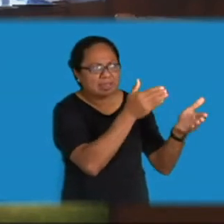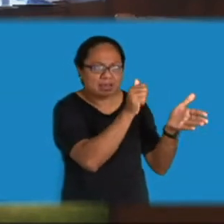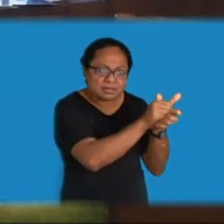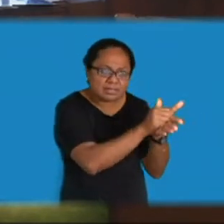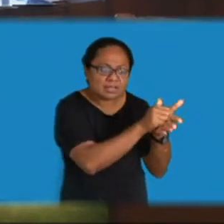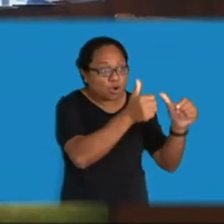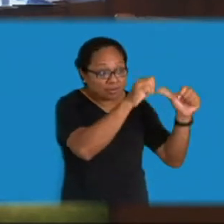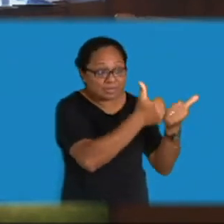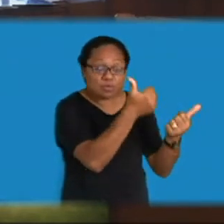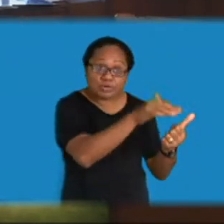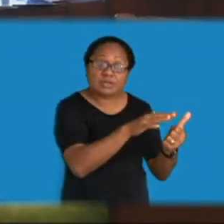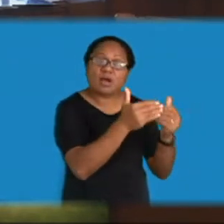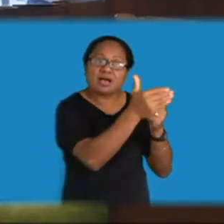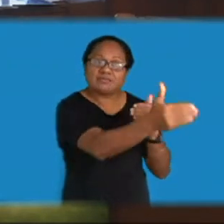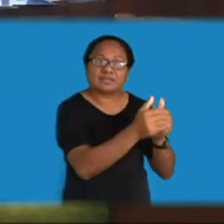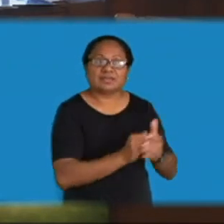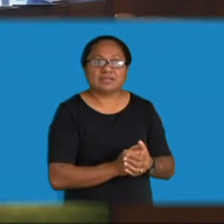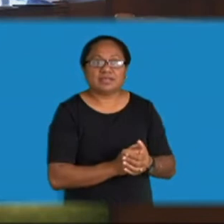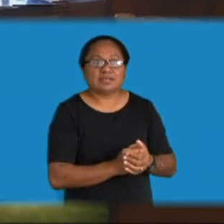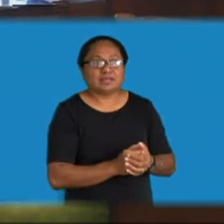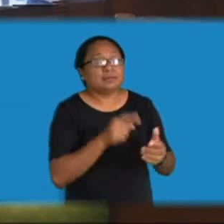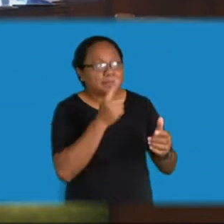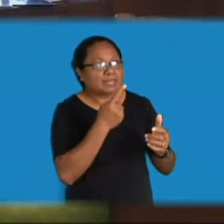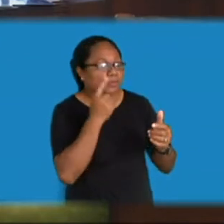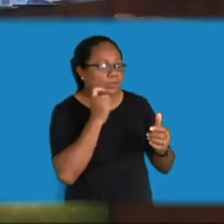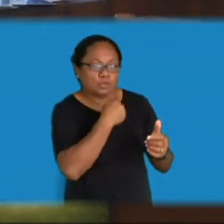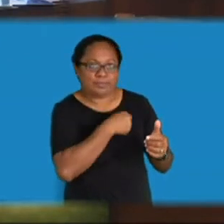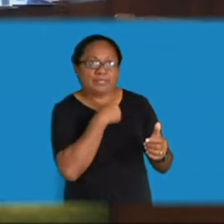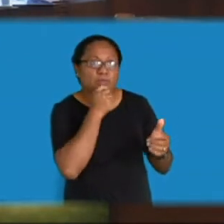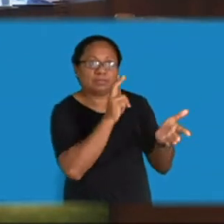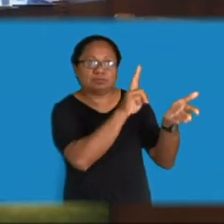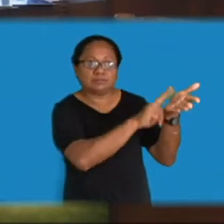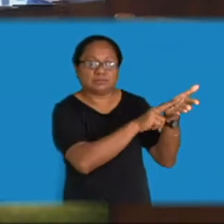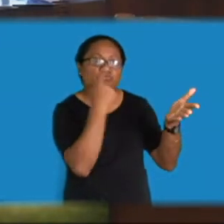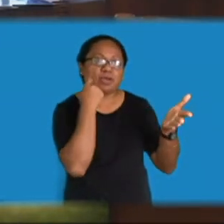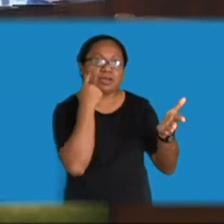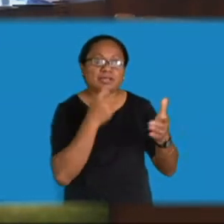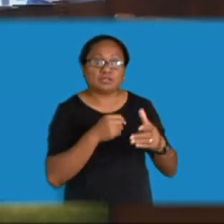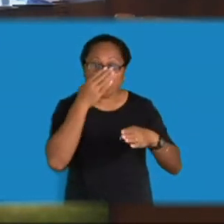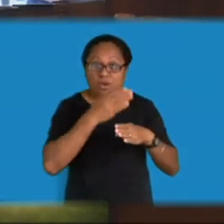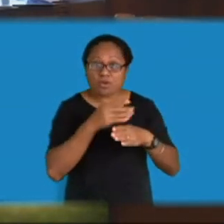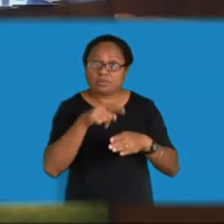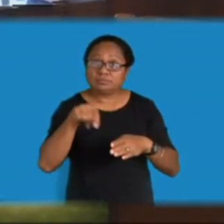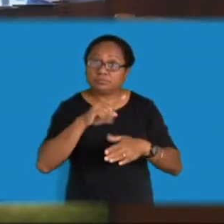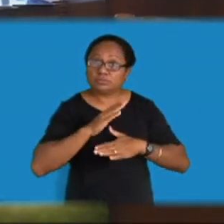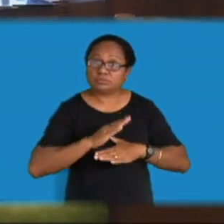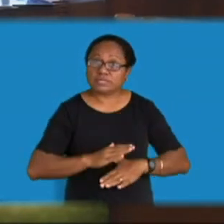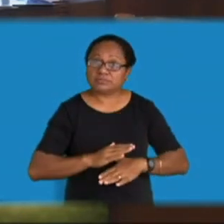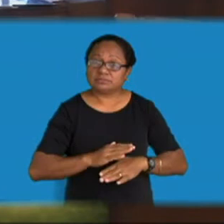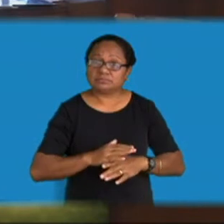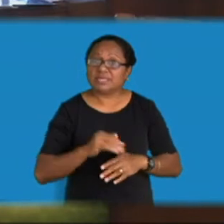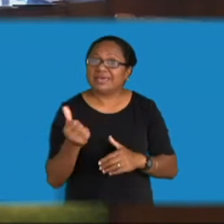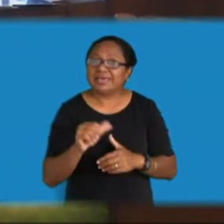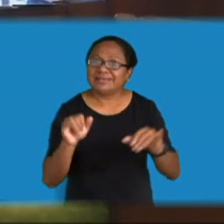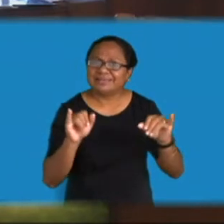that is committed to PACER Plus and to see if we can sign the deal. Madam Speaker, I hope that this will put to rest any issues that